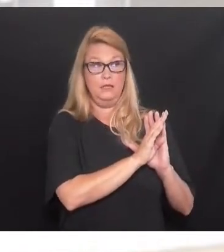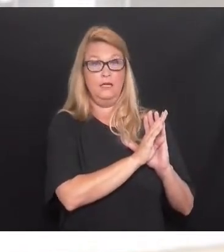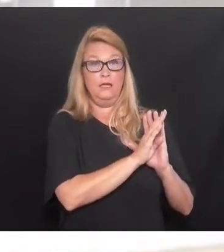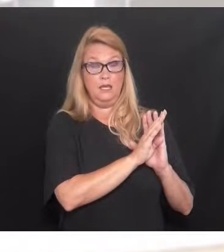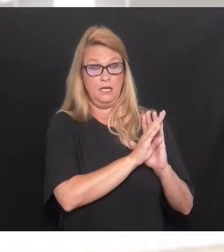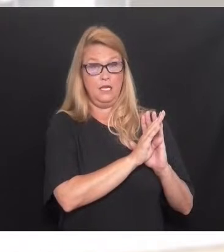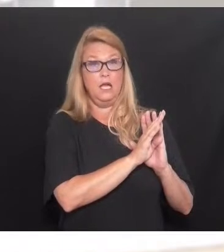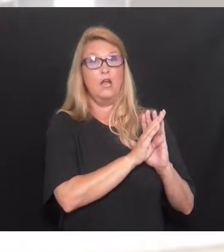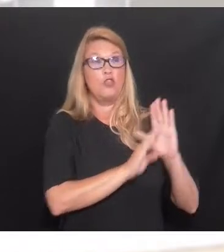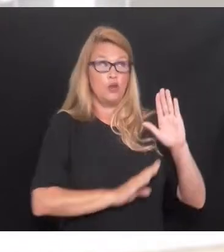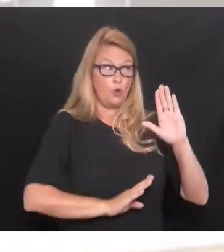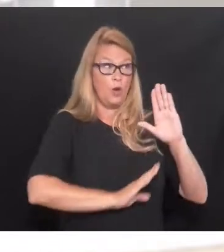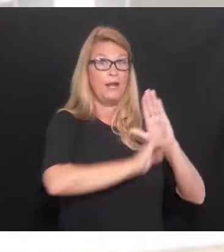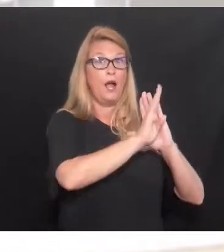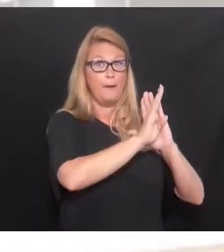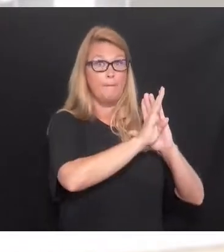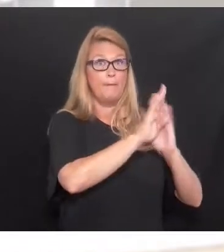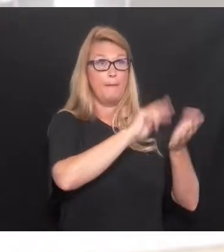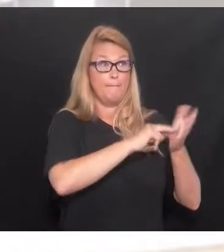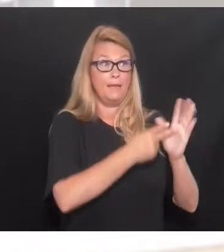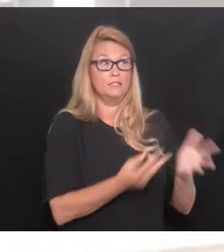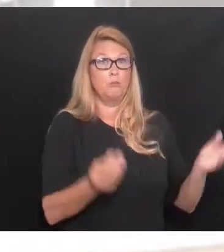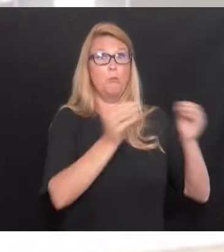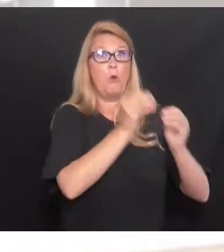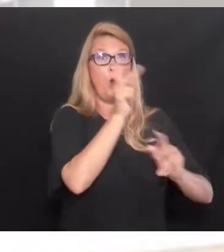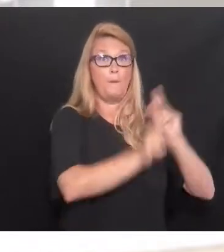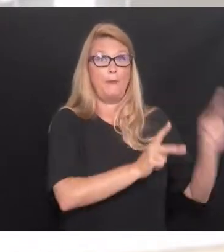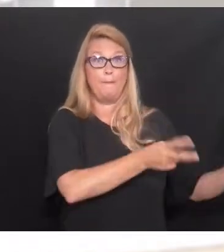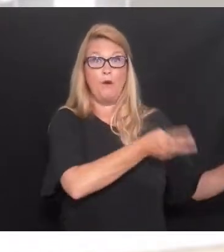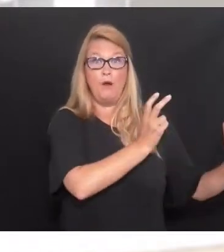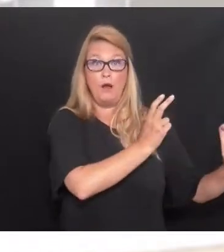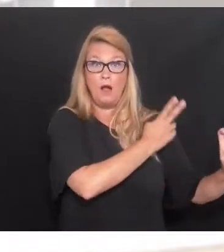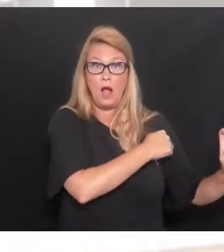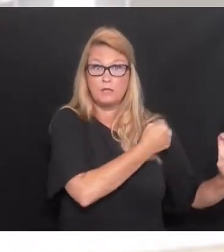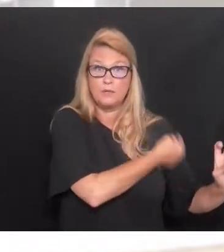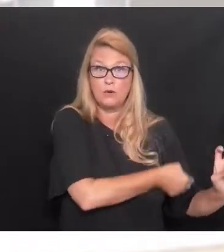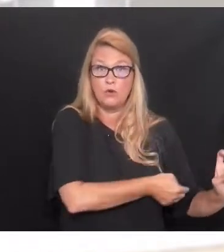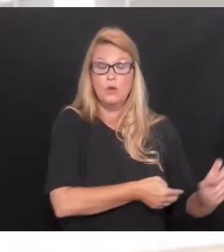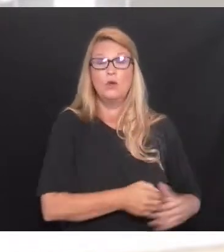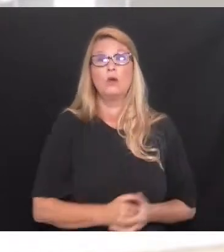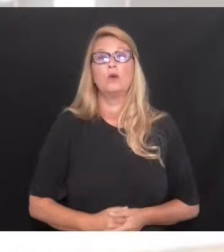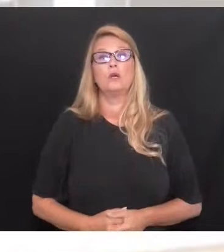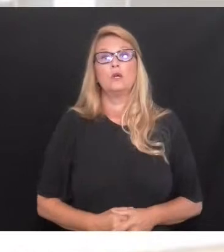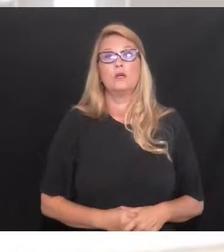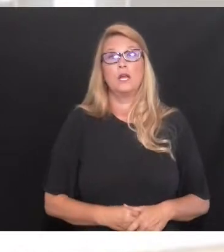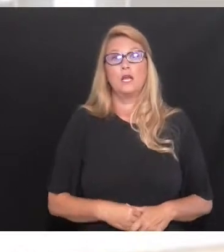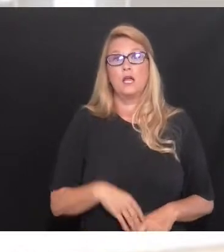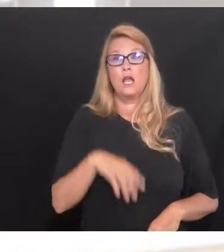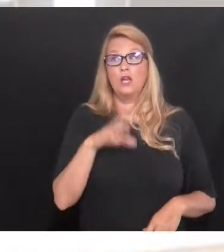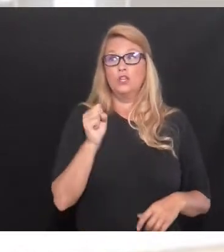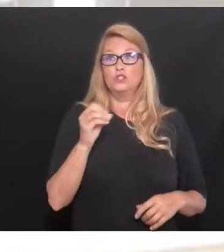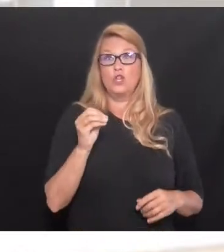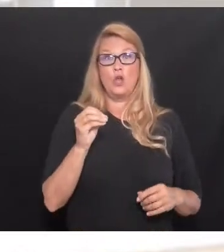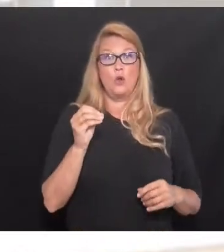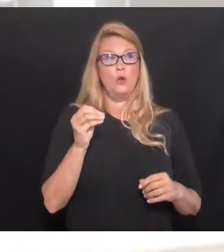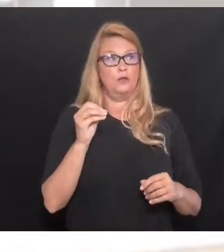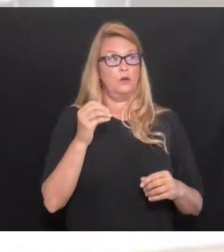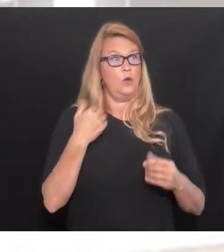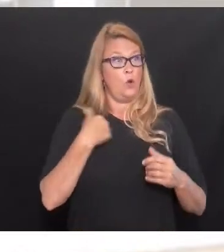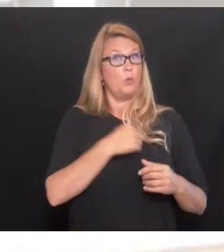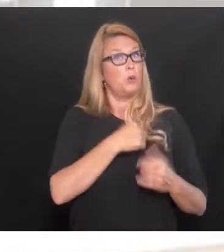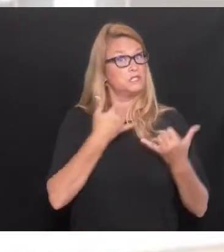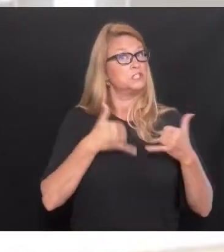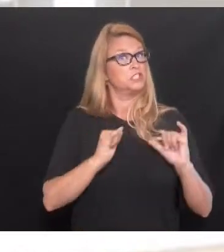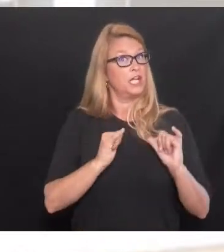right now. And while all that goes on, our trend line for vaccinations is still